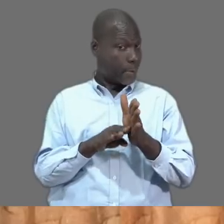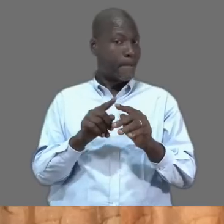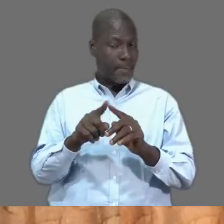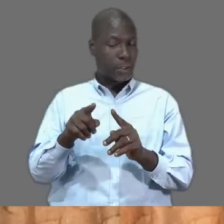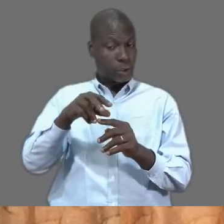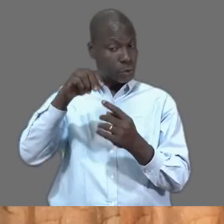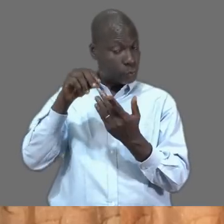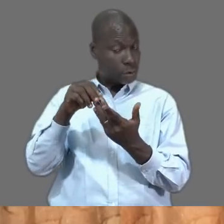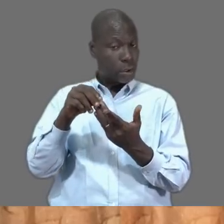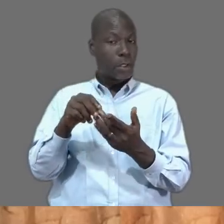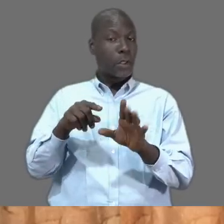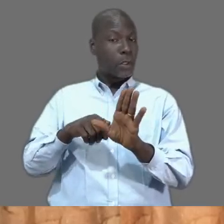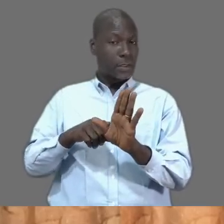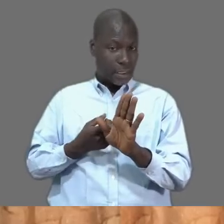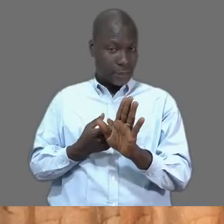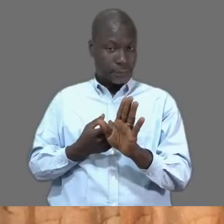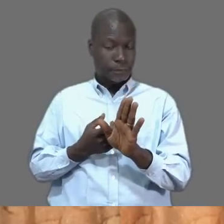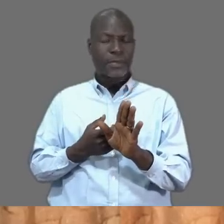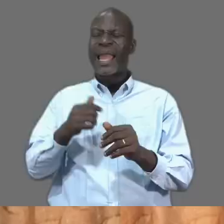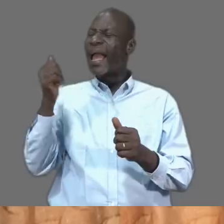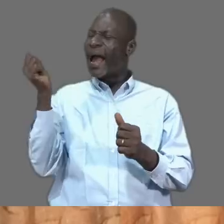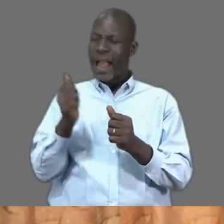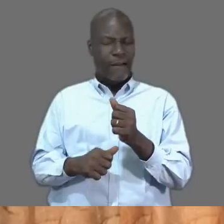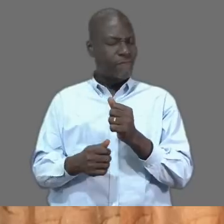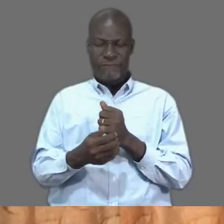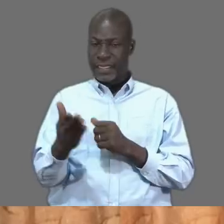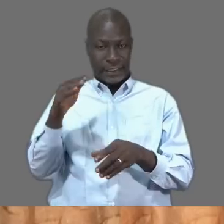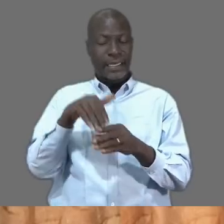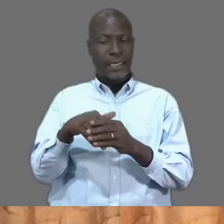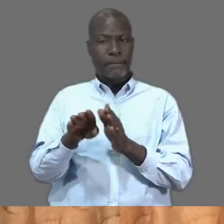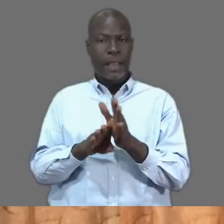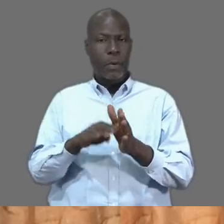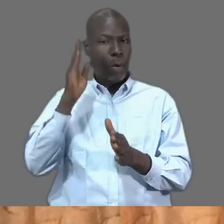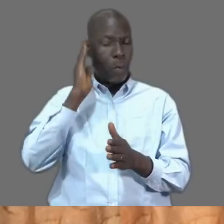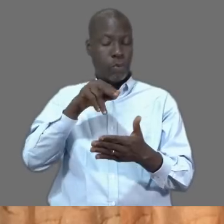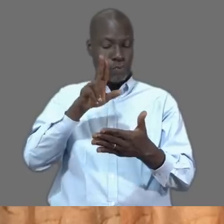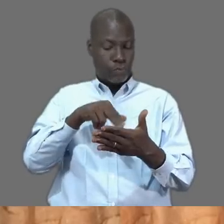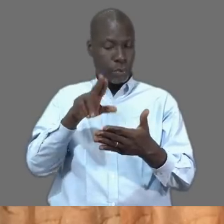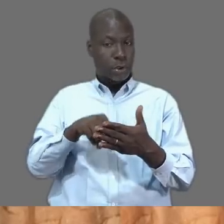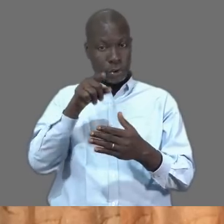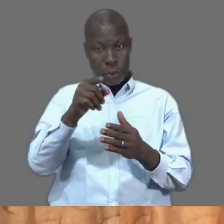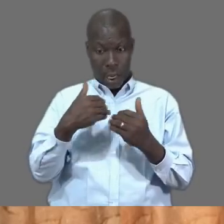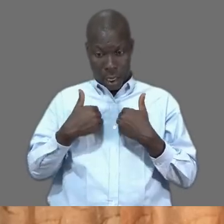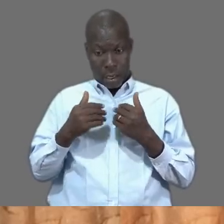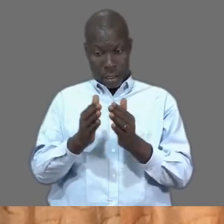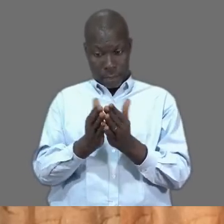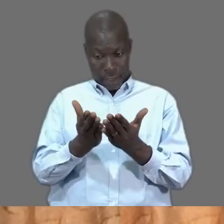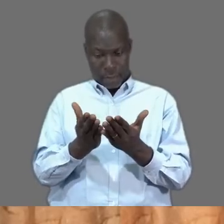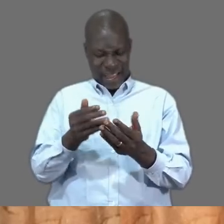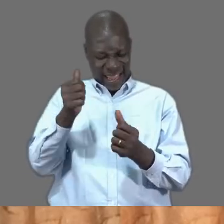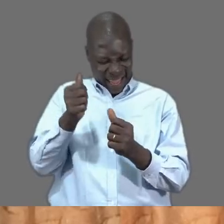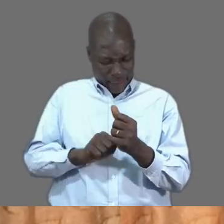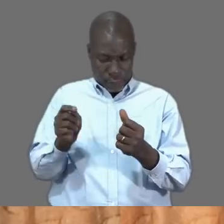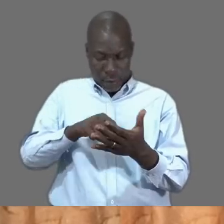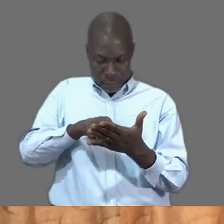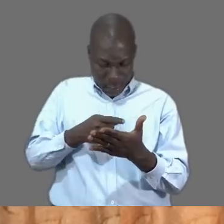no obe sase se asem biara ewo bible ni mu no oka ade akyerawo a ukura wo bible no ba bi akoma